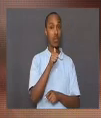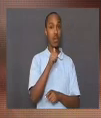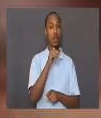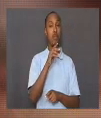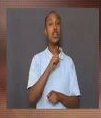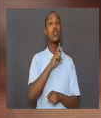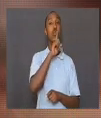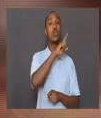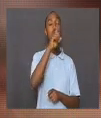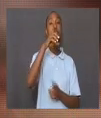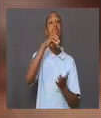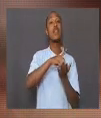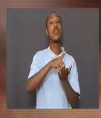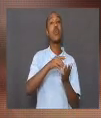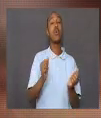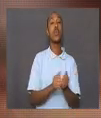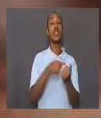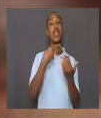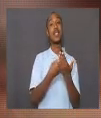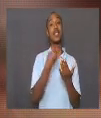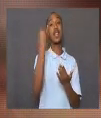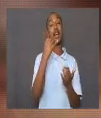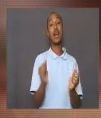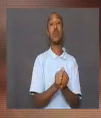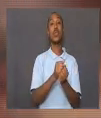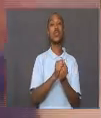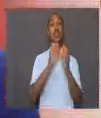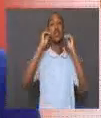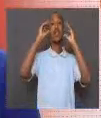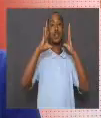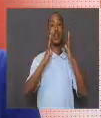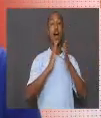to review this diagram with teacher after the lesson.